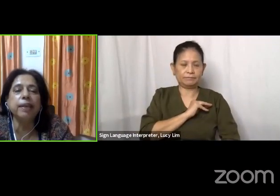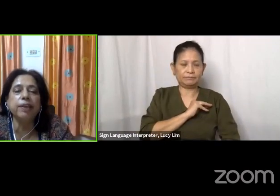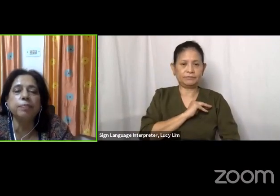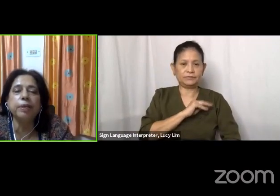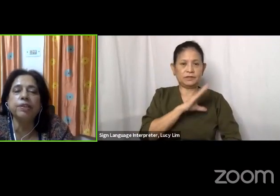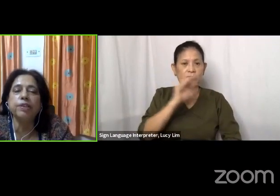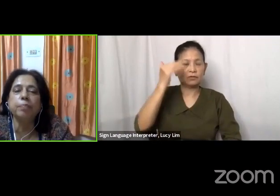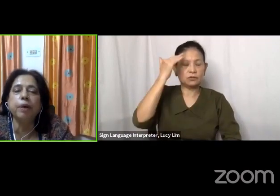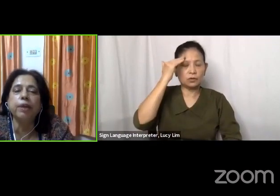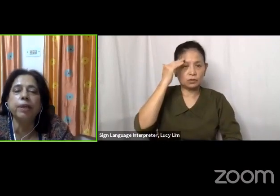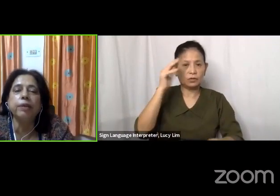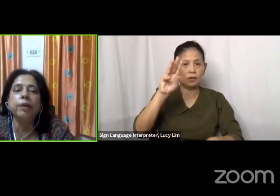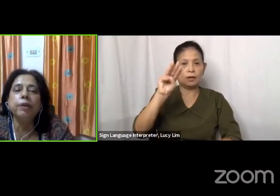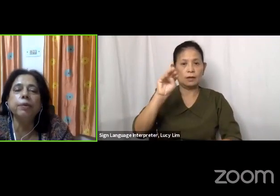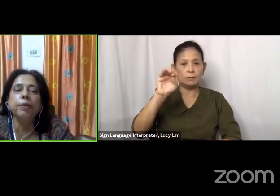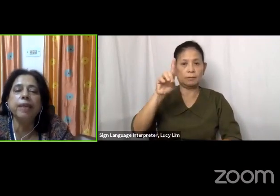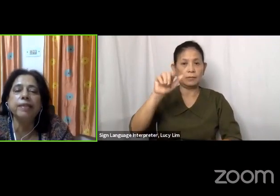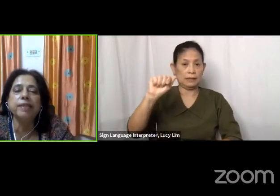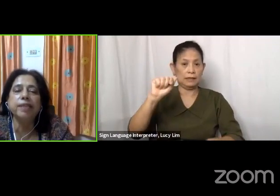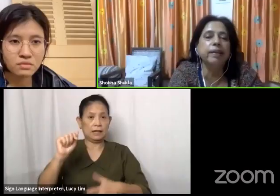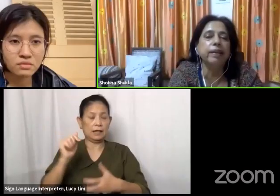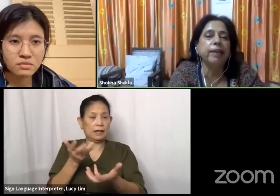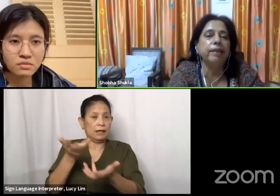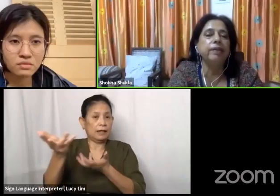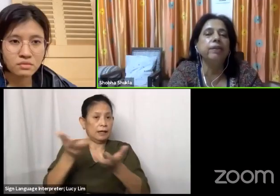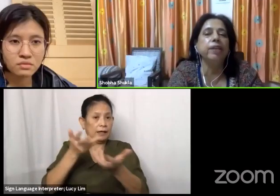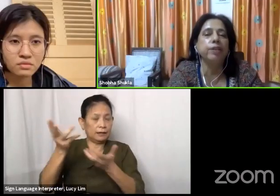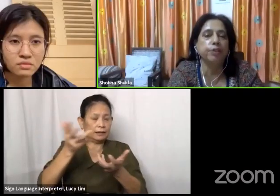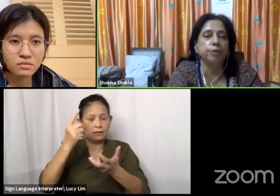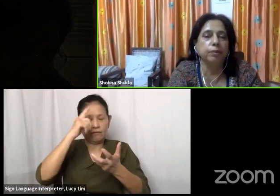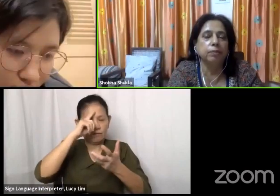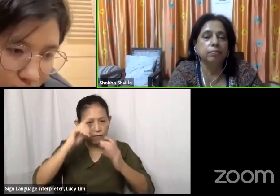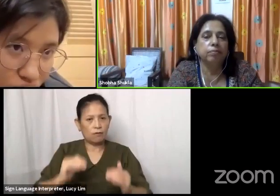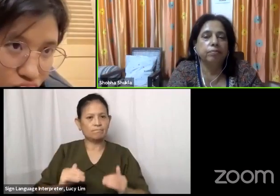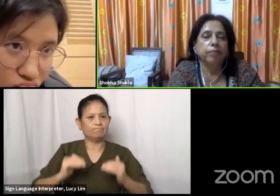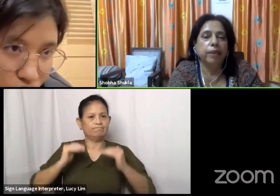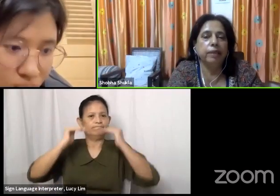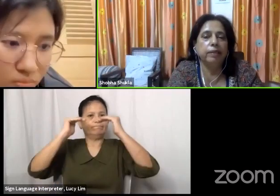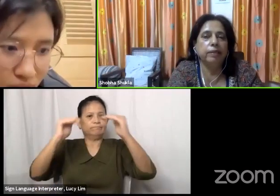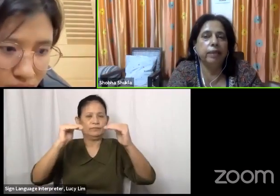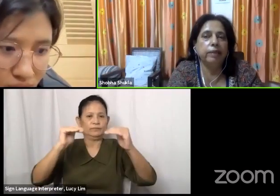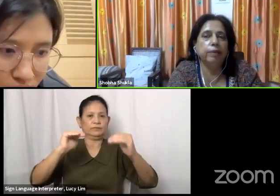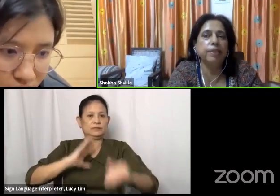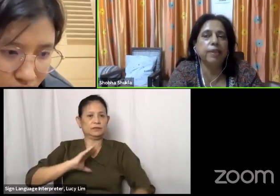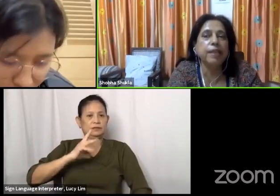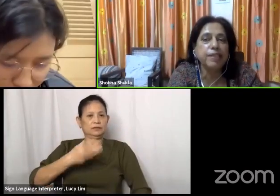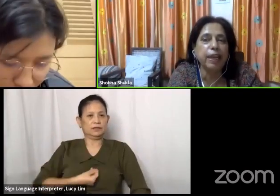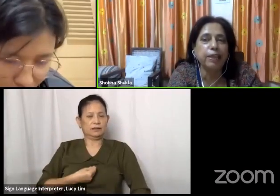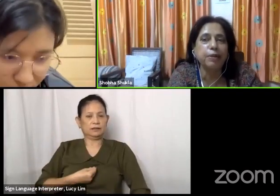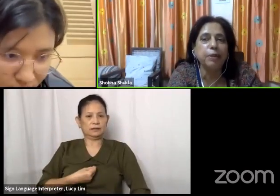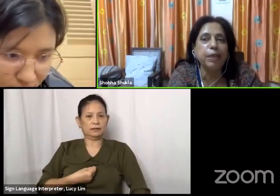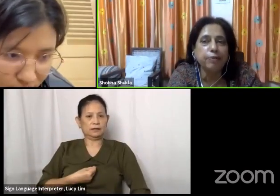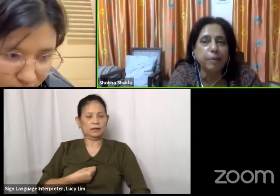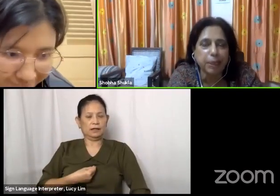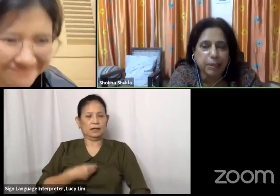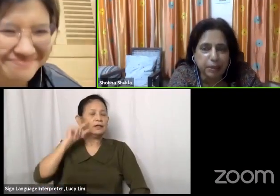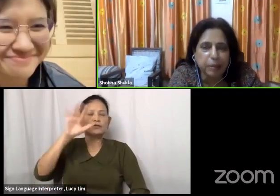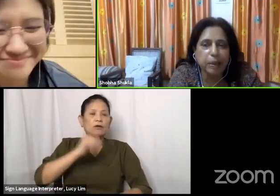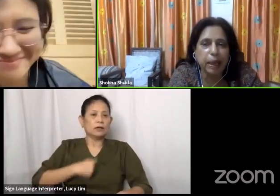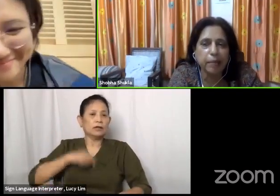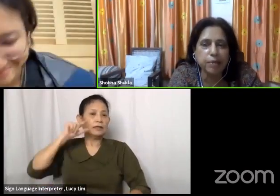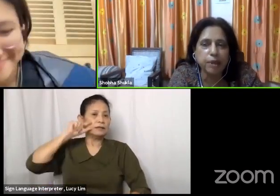media engagement is important to raise the gender identity issue. And the question is directed to Leafy,